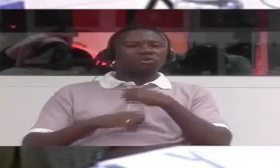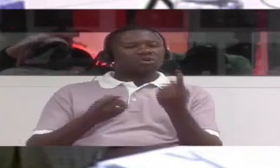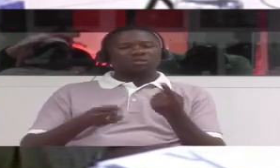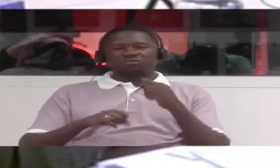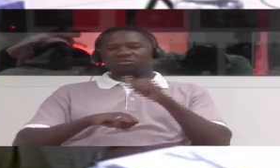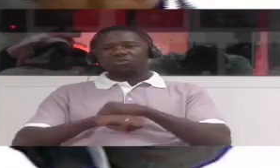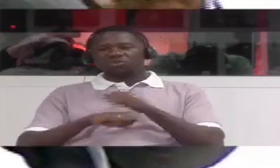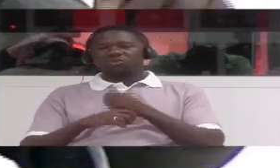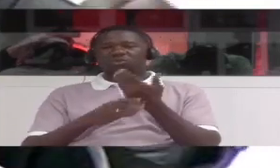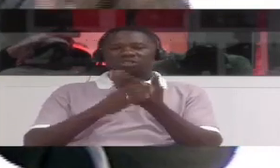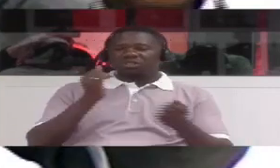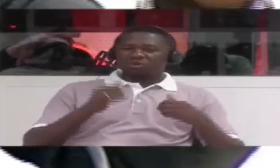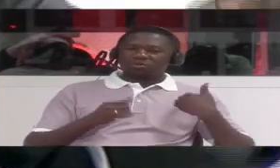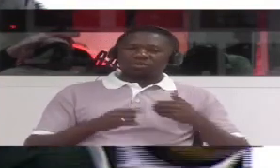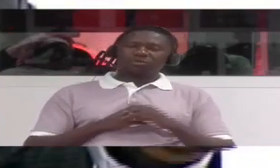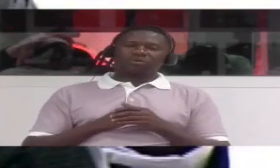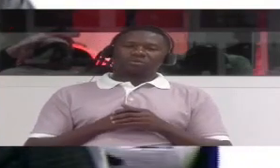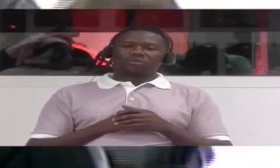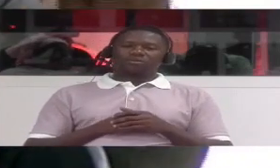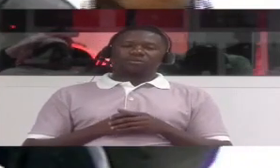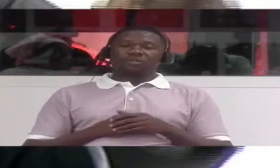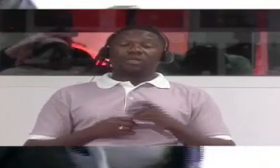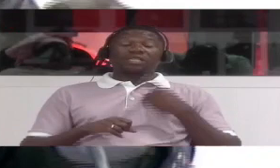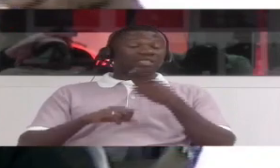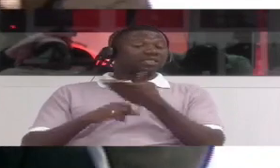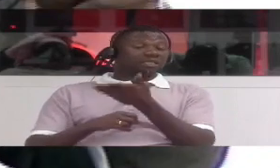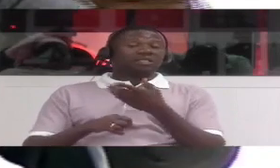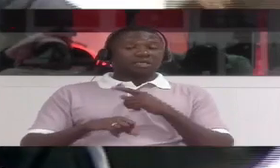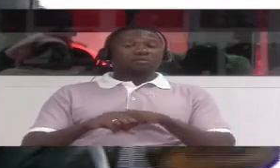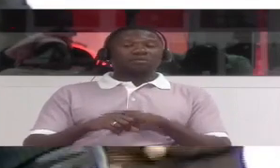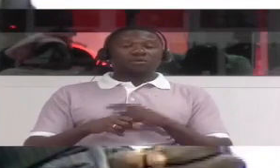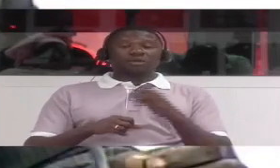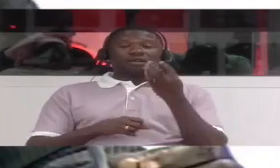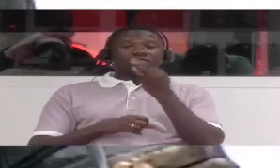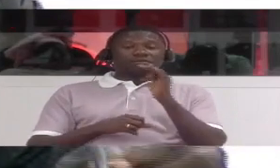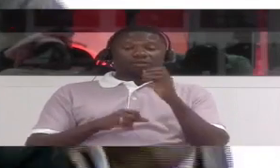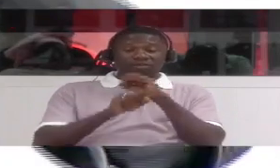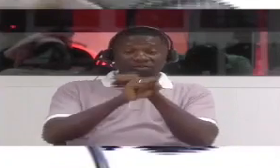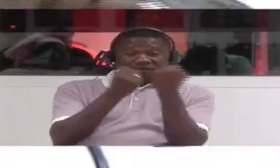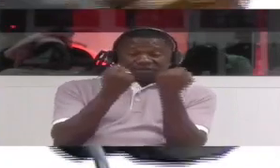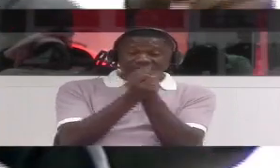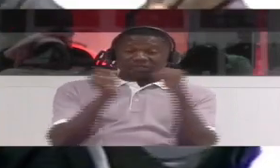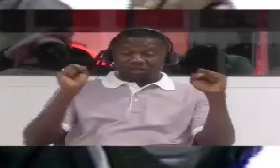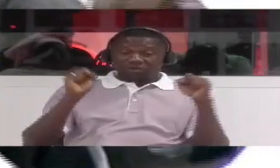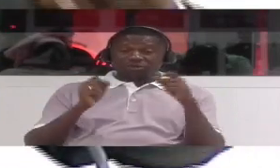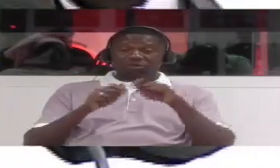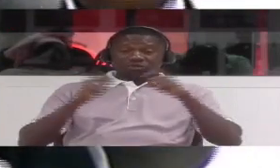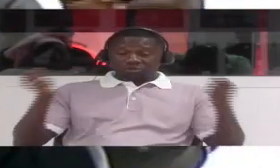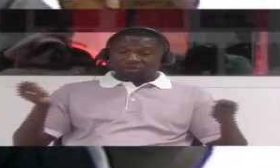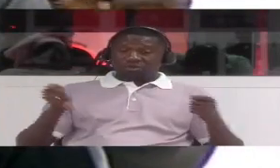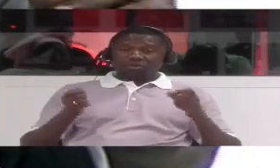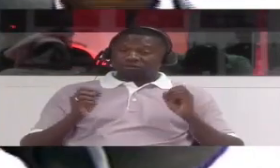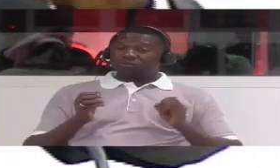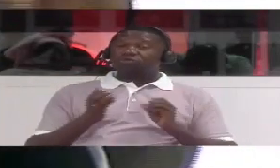things it you mean the freedom newspaper you dañ ko dey papers just like freedom paper feña. They don't lu bari la won way ci ci gëna